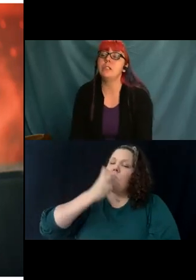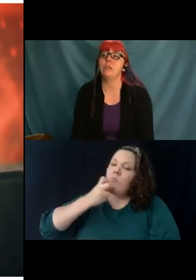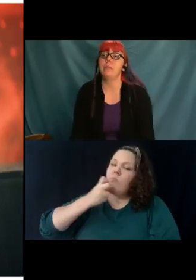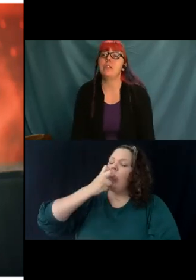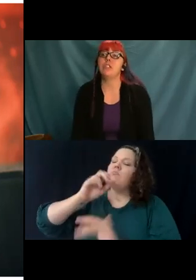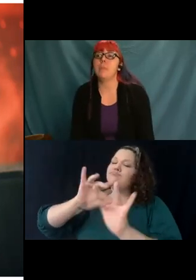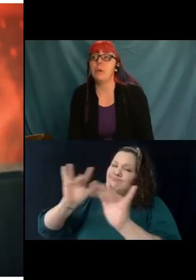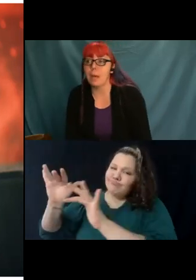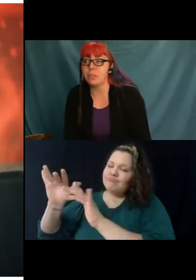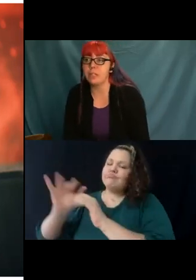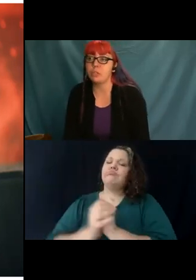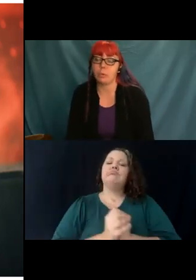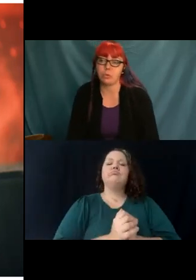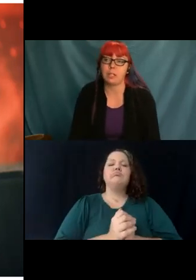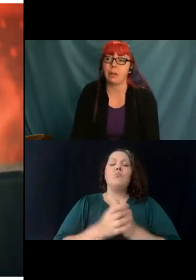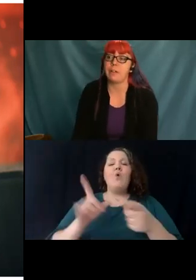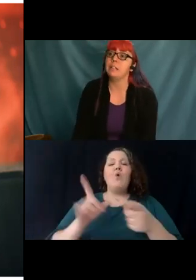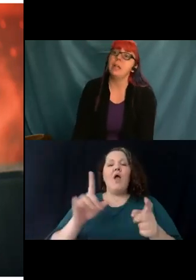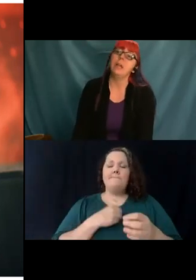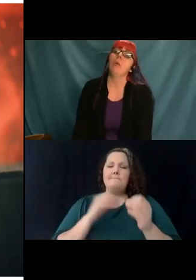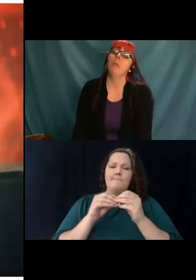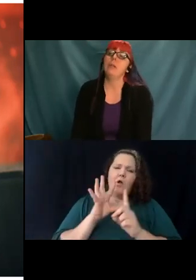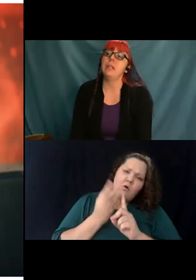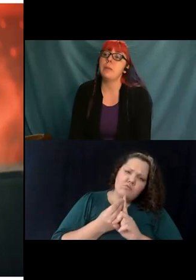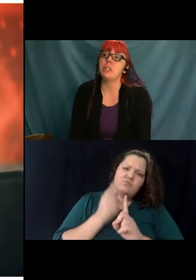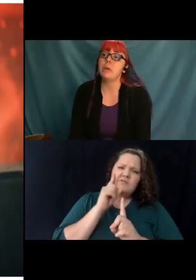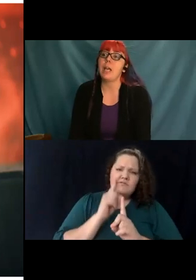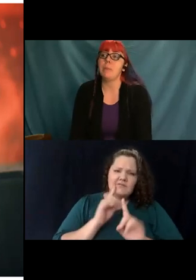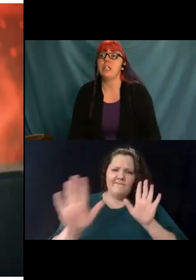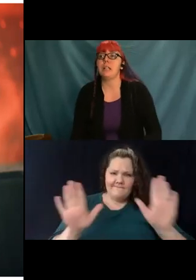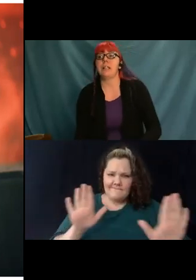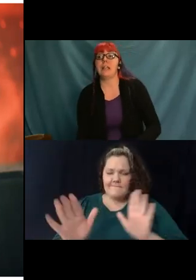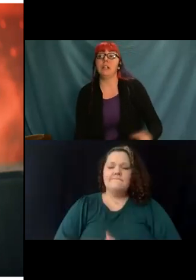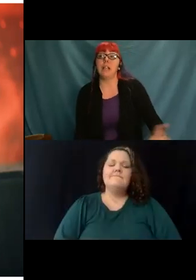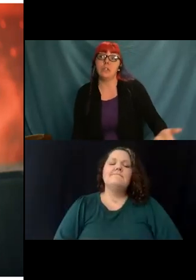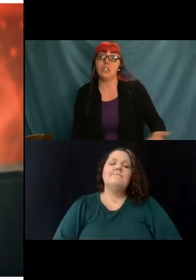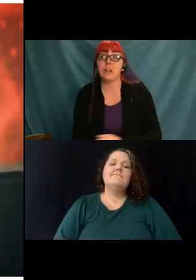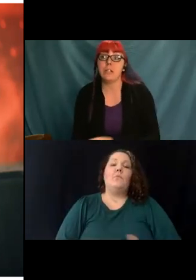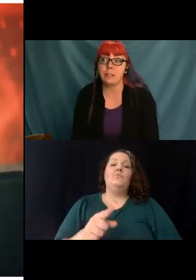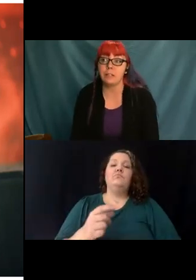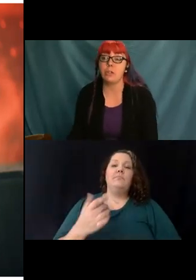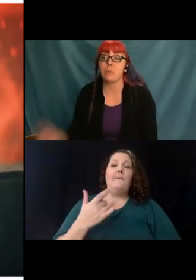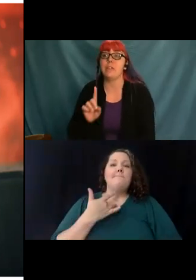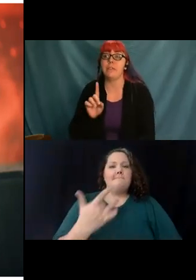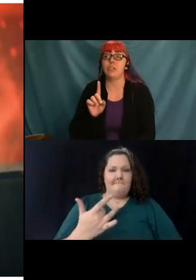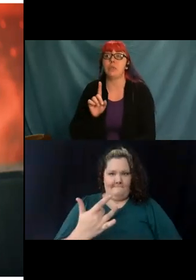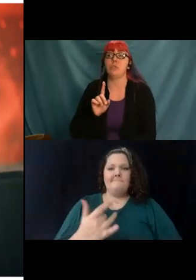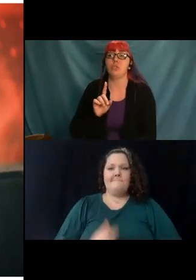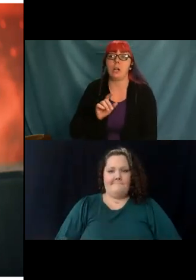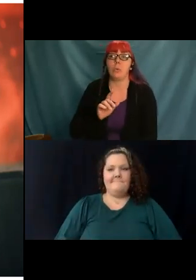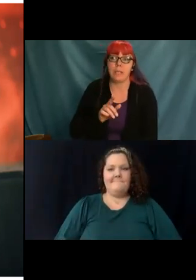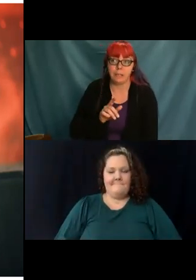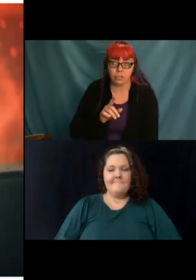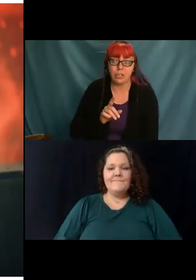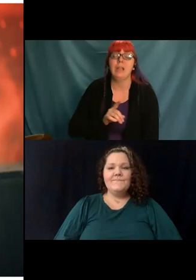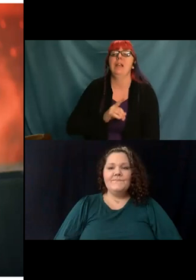One thing to mention about captioning the interpreter, which is clarifying, one thing to mention about captioning is that they are language, they are text. So you may have individuals who